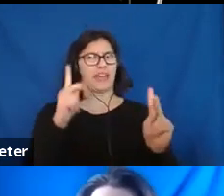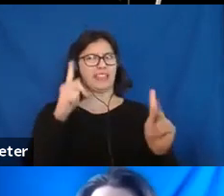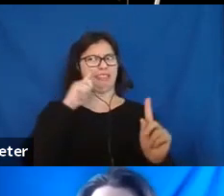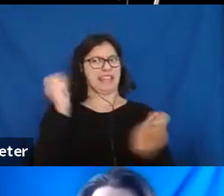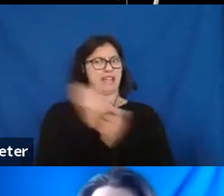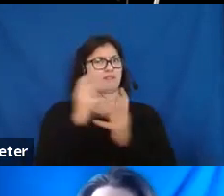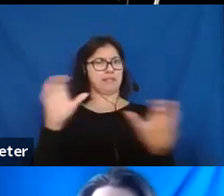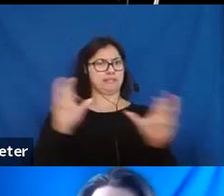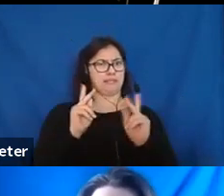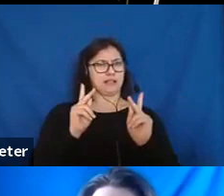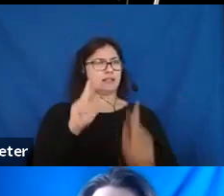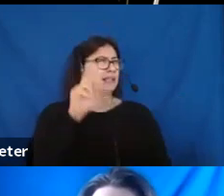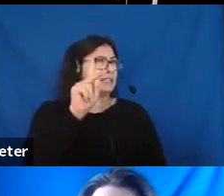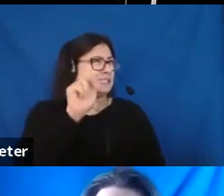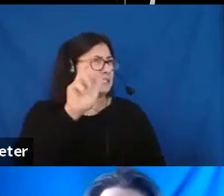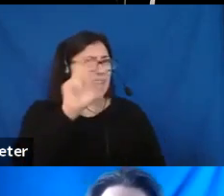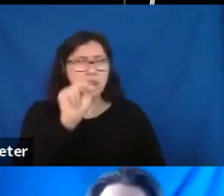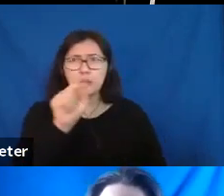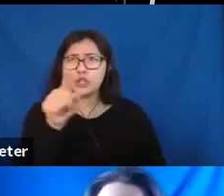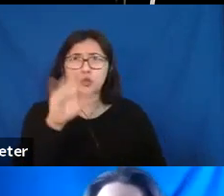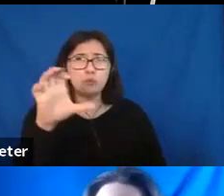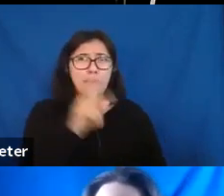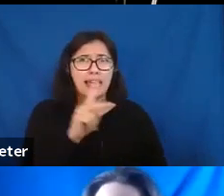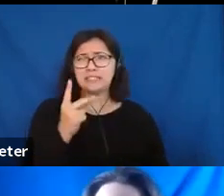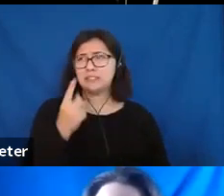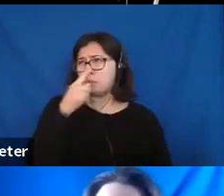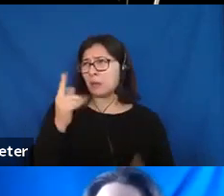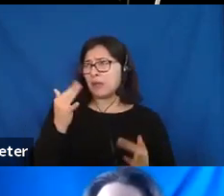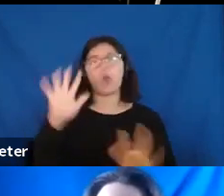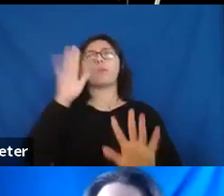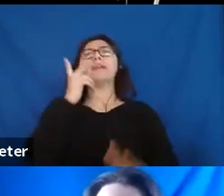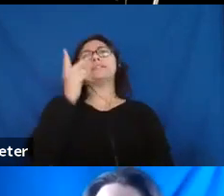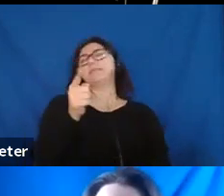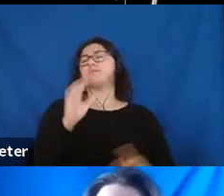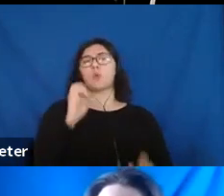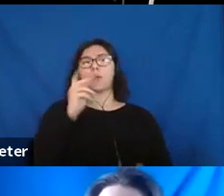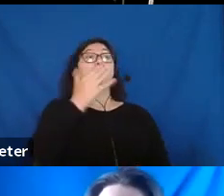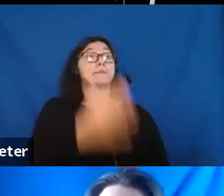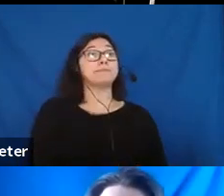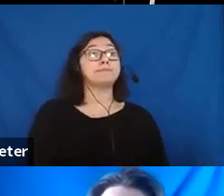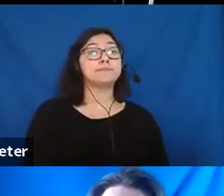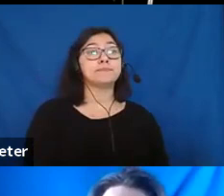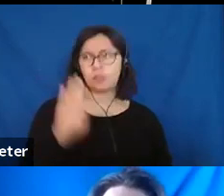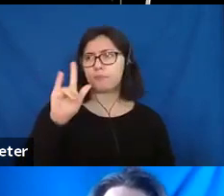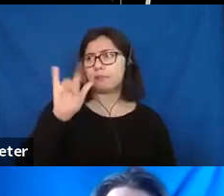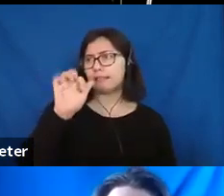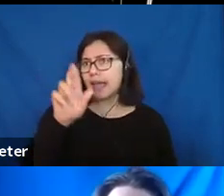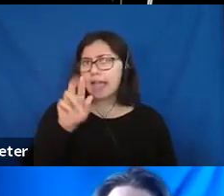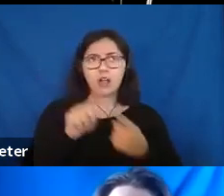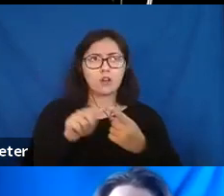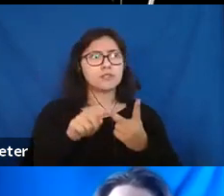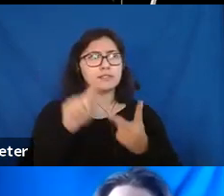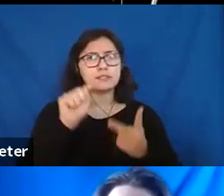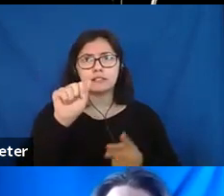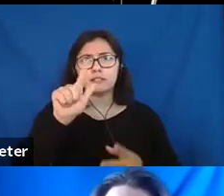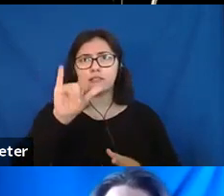Mutzing Blair. Hey, I don't know if Karen made it back. Can we please wait? Oh, she's here. Okay, thank you. Oh, there's Blair. Okay. And there's Tulani. Okay, good.